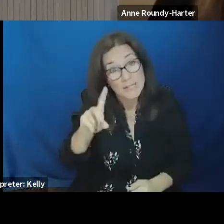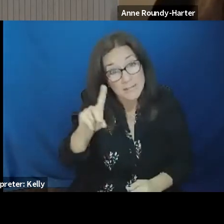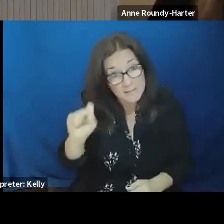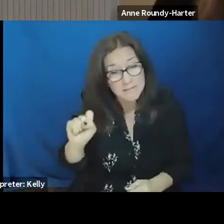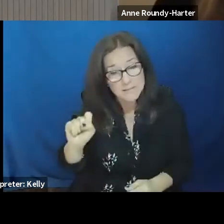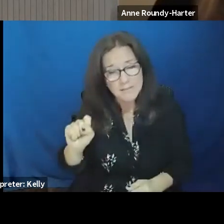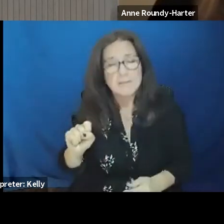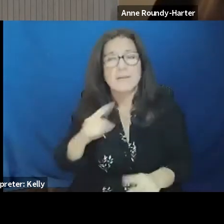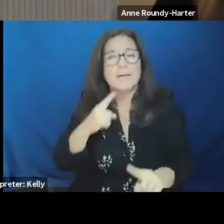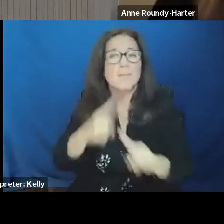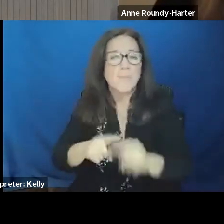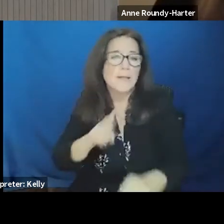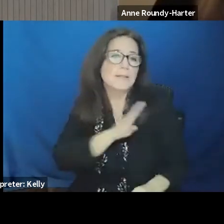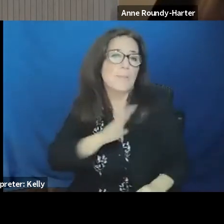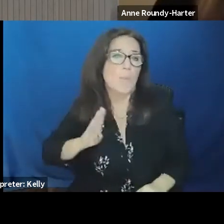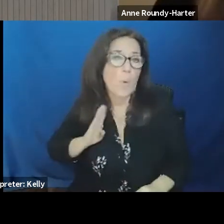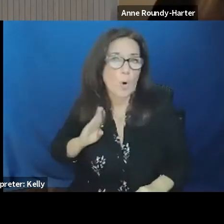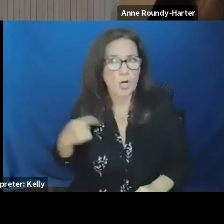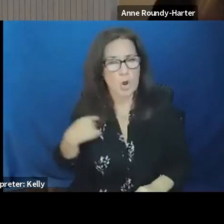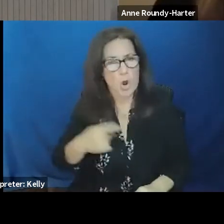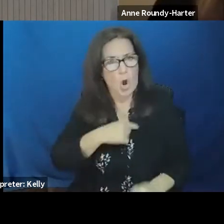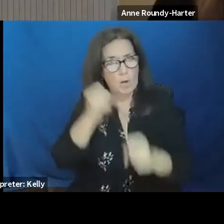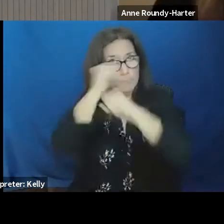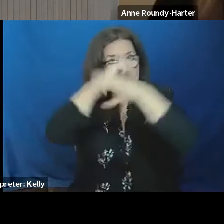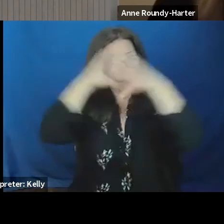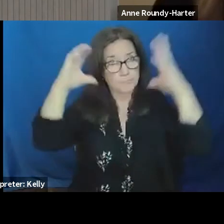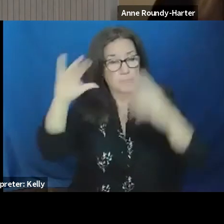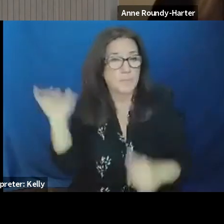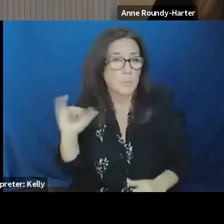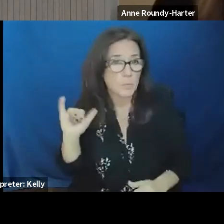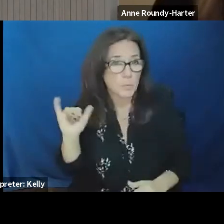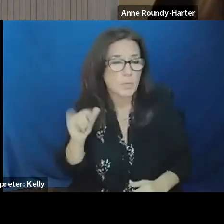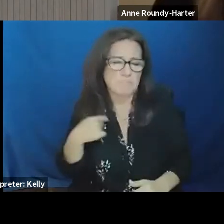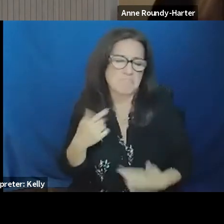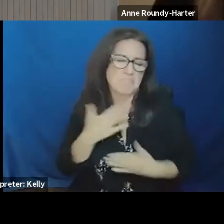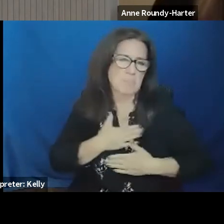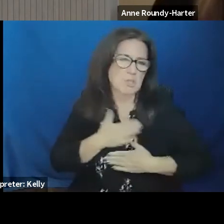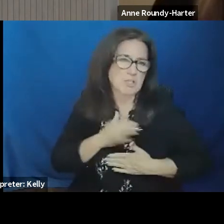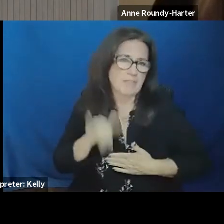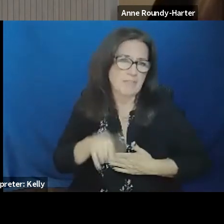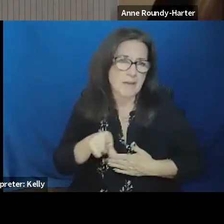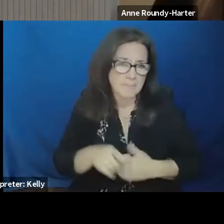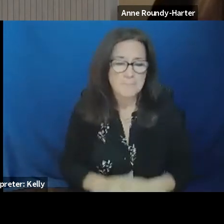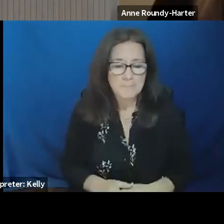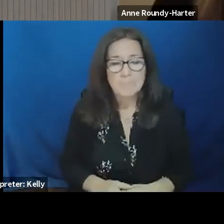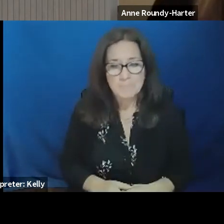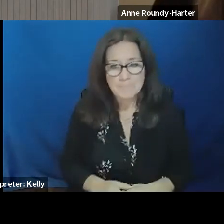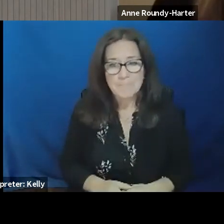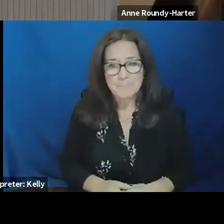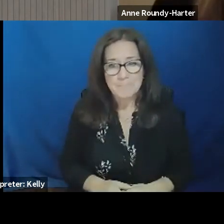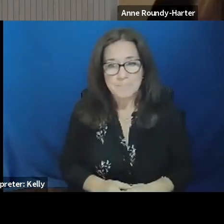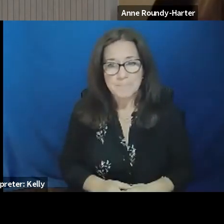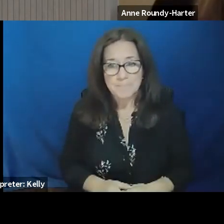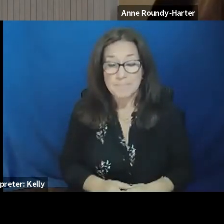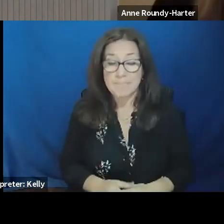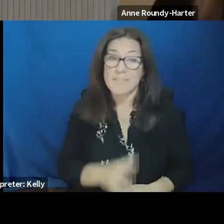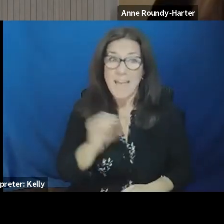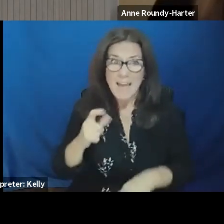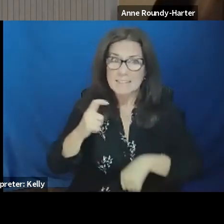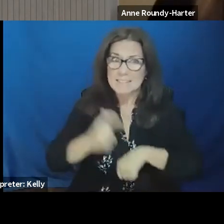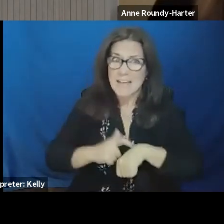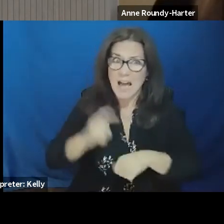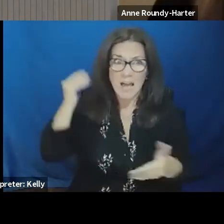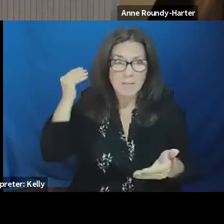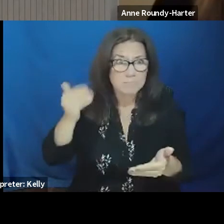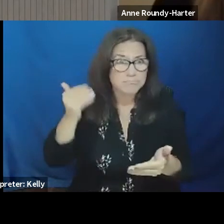the board's expectations are. So I deeply appreciate that. And time marches on. So I